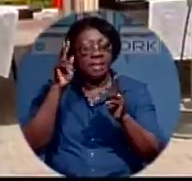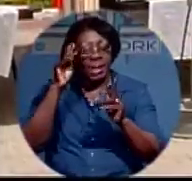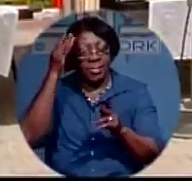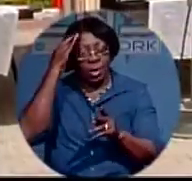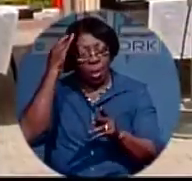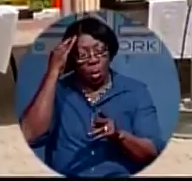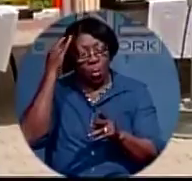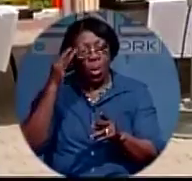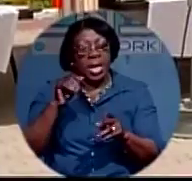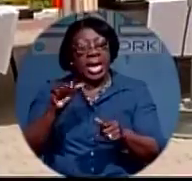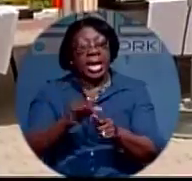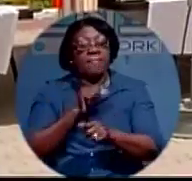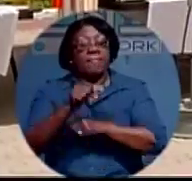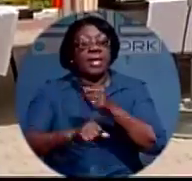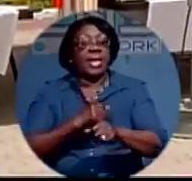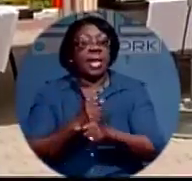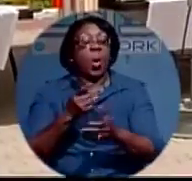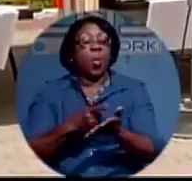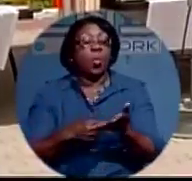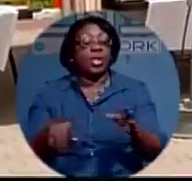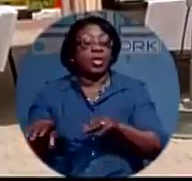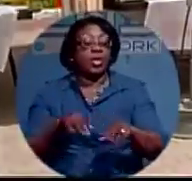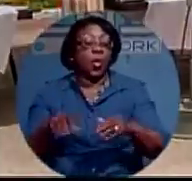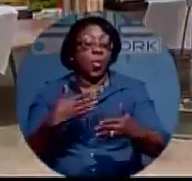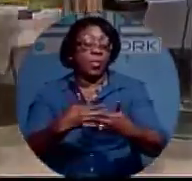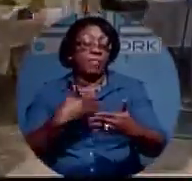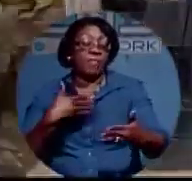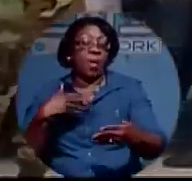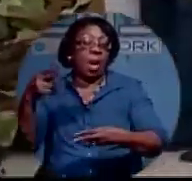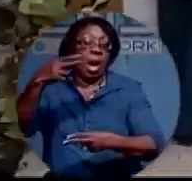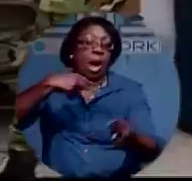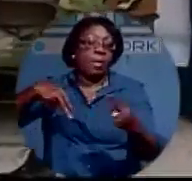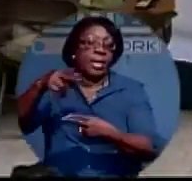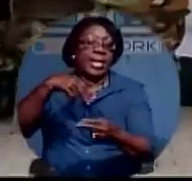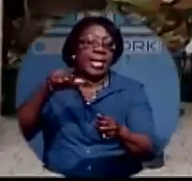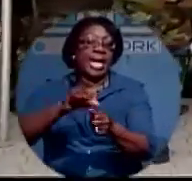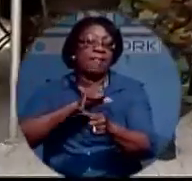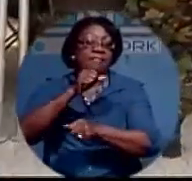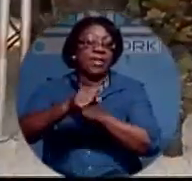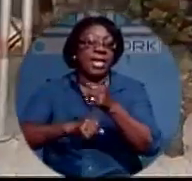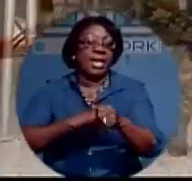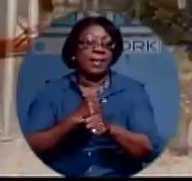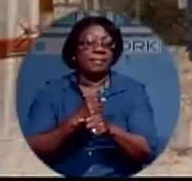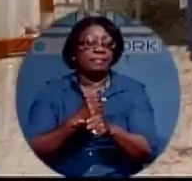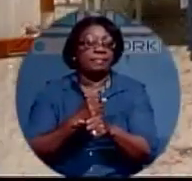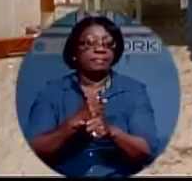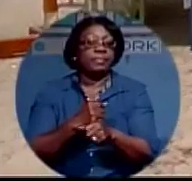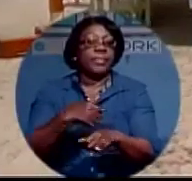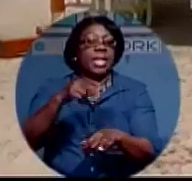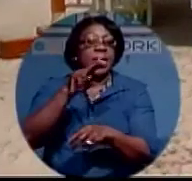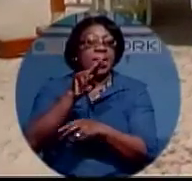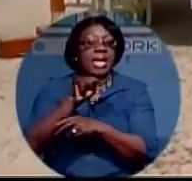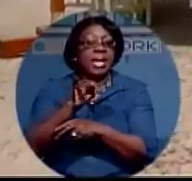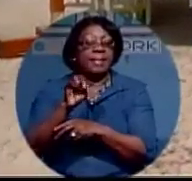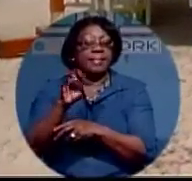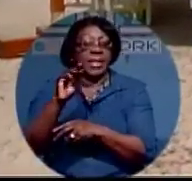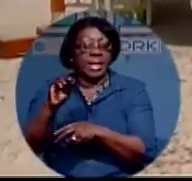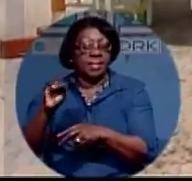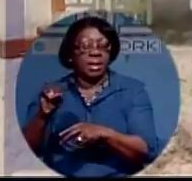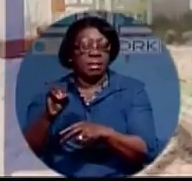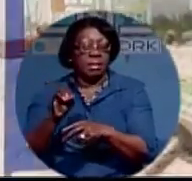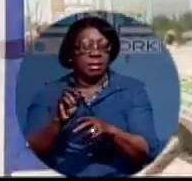NEMA, Captain Stephen Russell, says with the ravishing effects of Hurricane Irene in the Family Islands last year, NEMA is focusing on